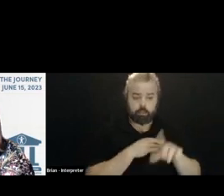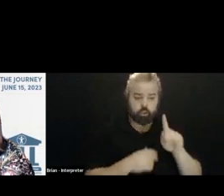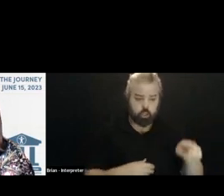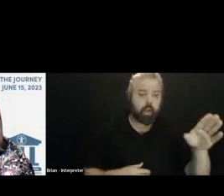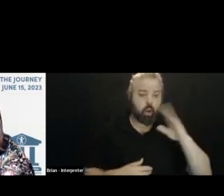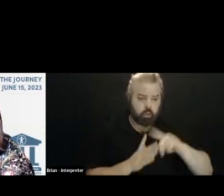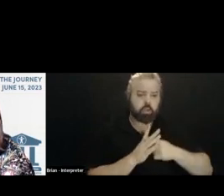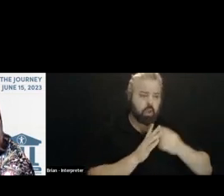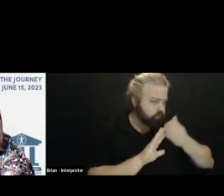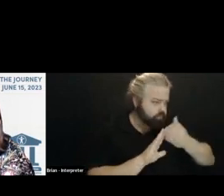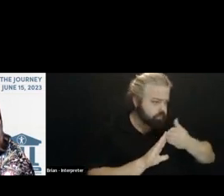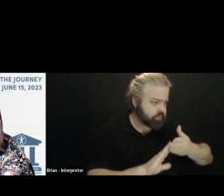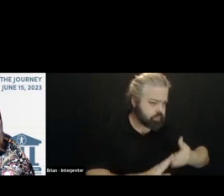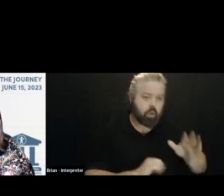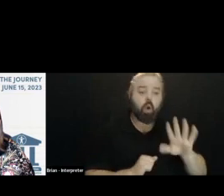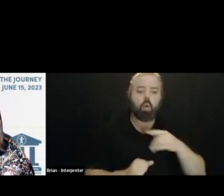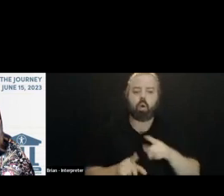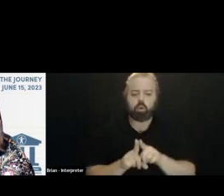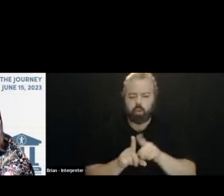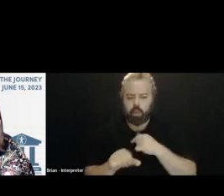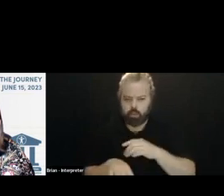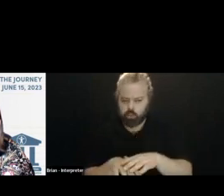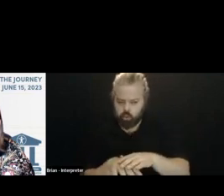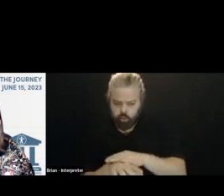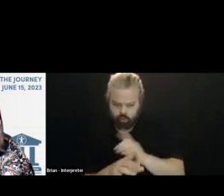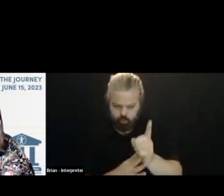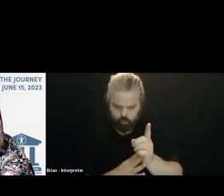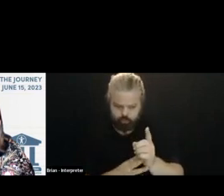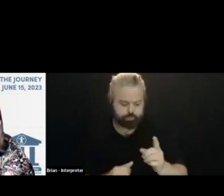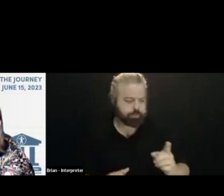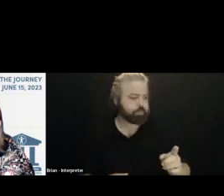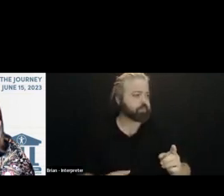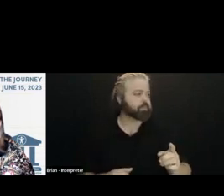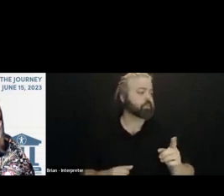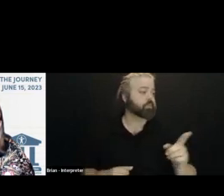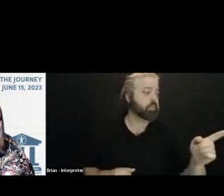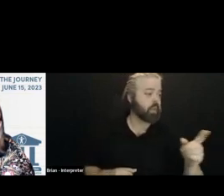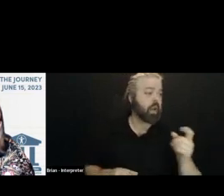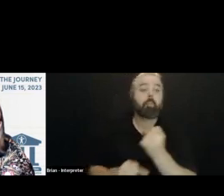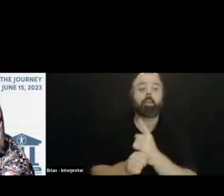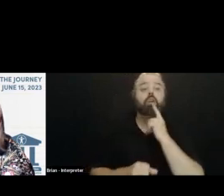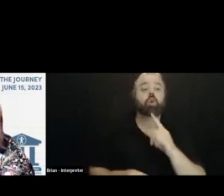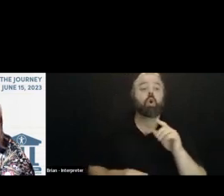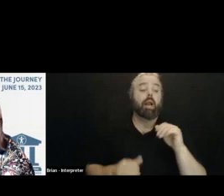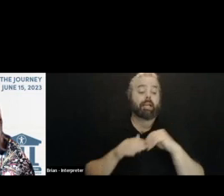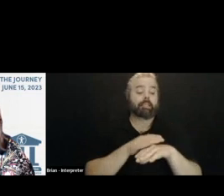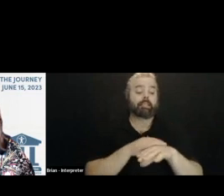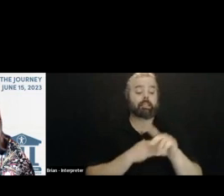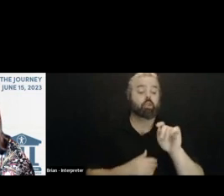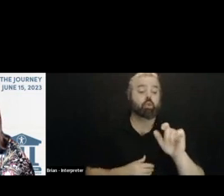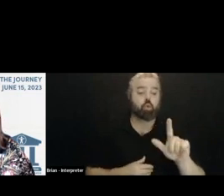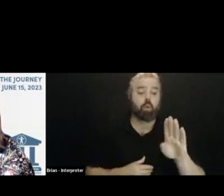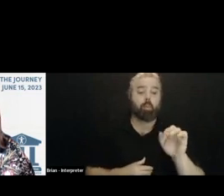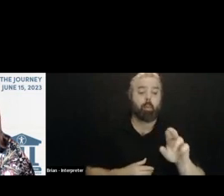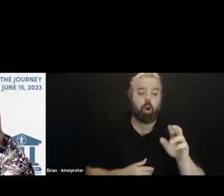checking. Now, let me also slow down for just a moment here. We need to make sure that our accessibility toolbar is open over here. So